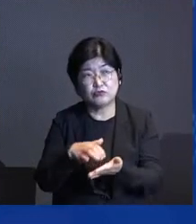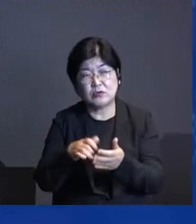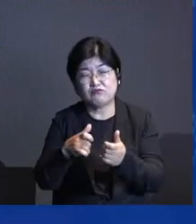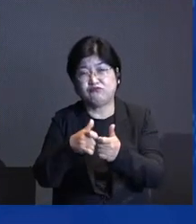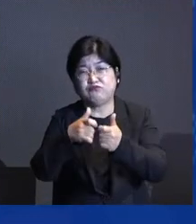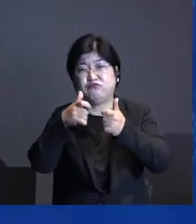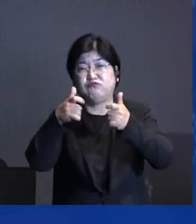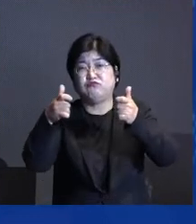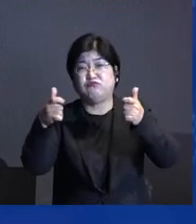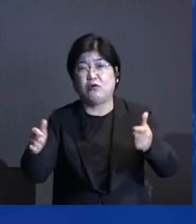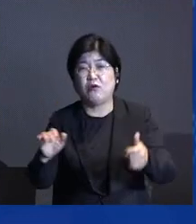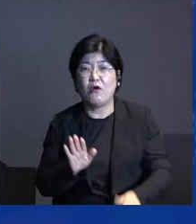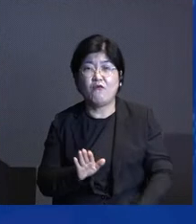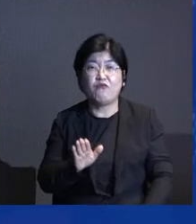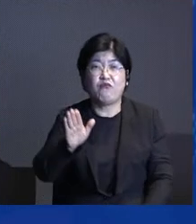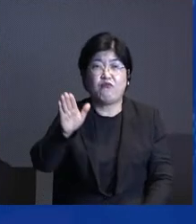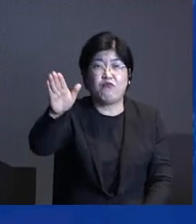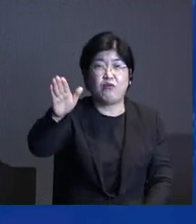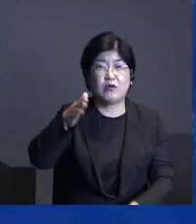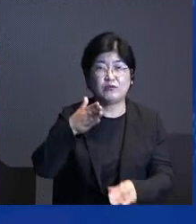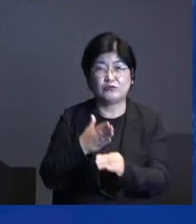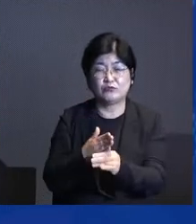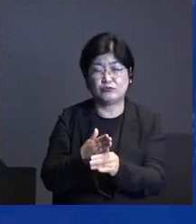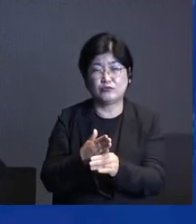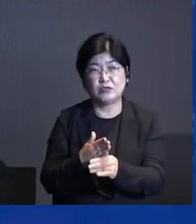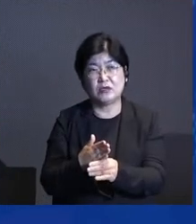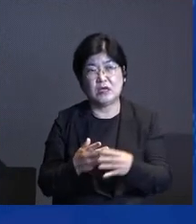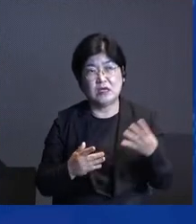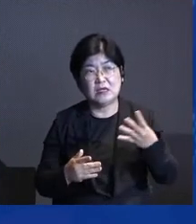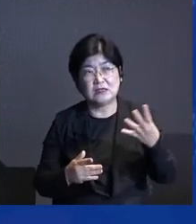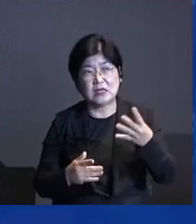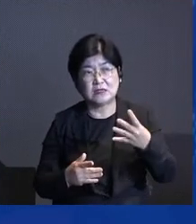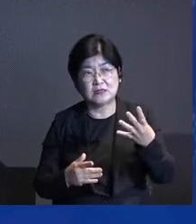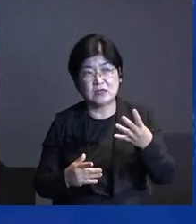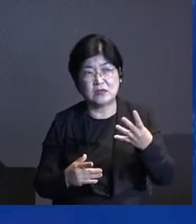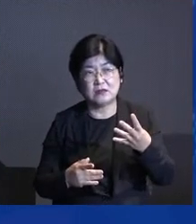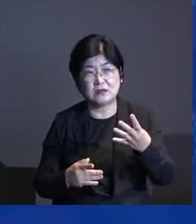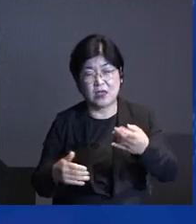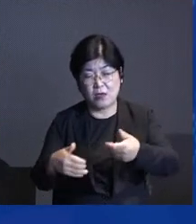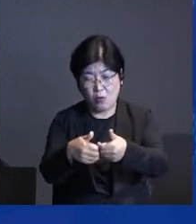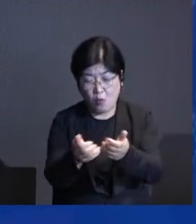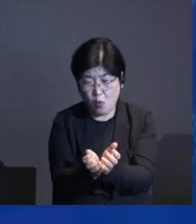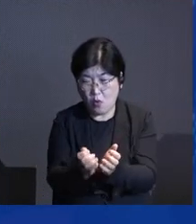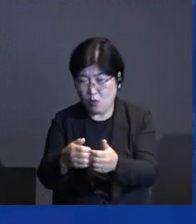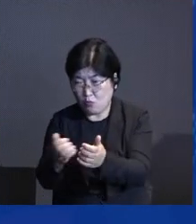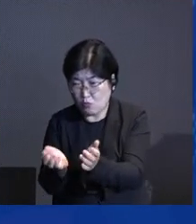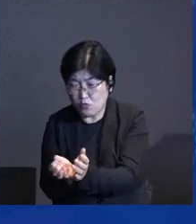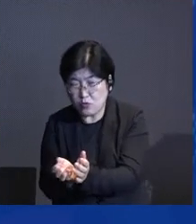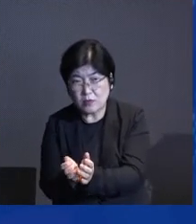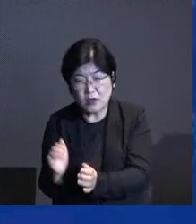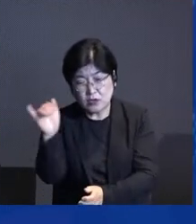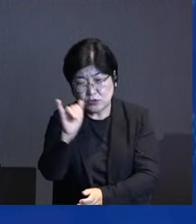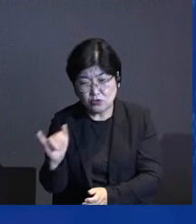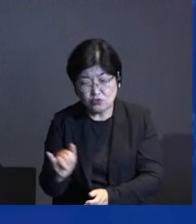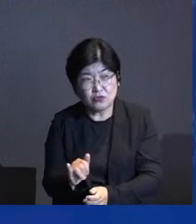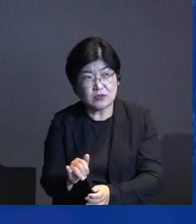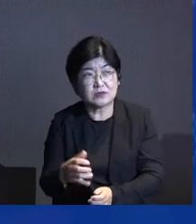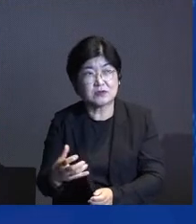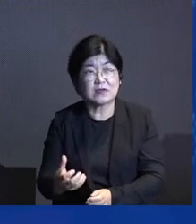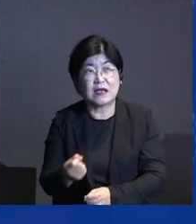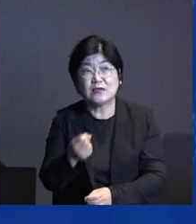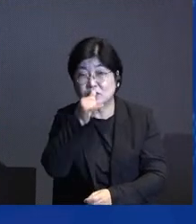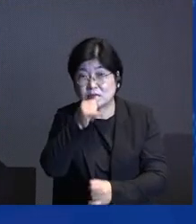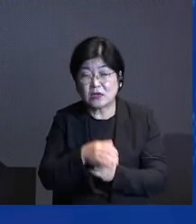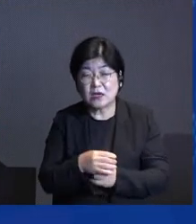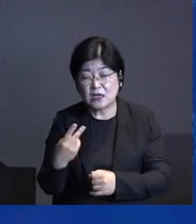currently, we have about 4,000 clubs in all over Vietnam. And by 2025, the